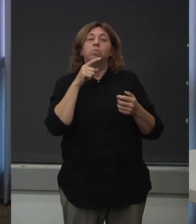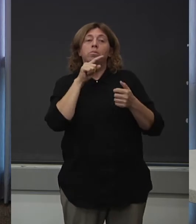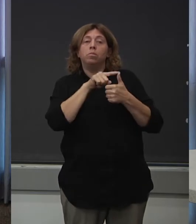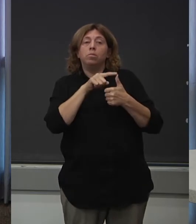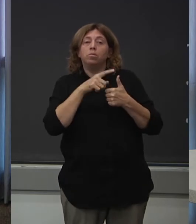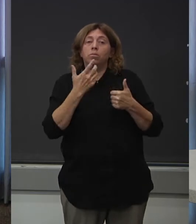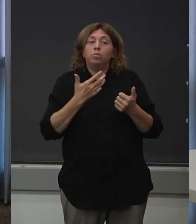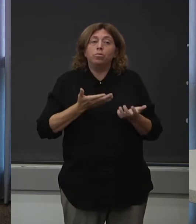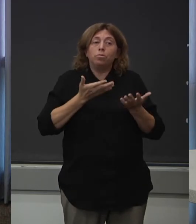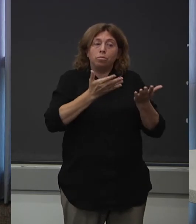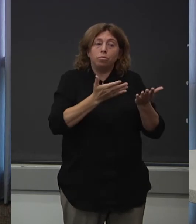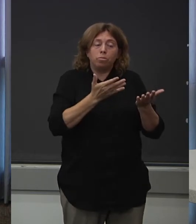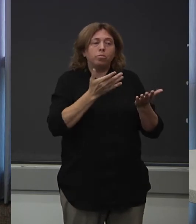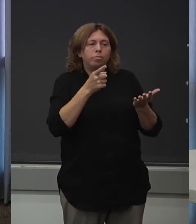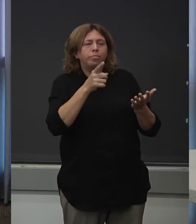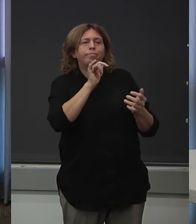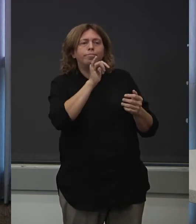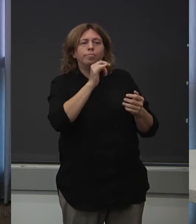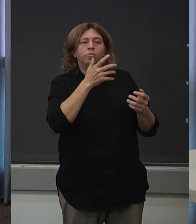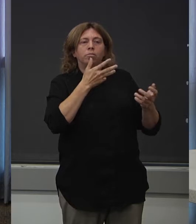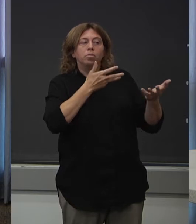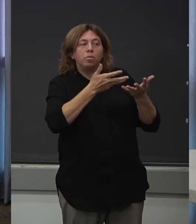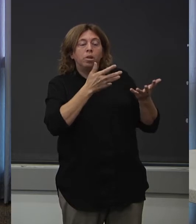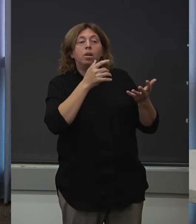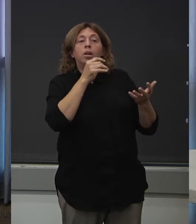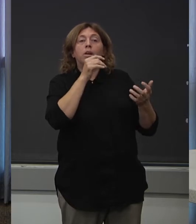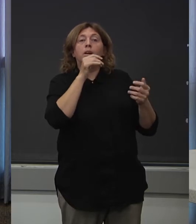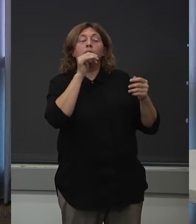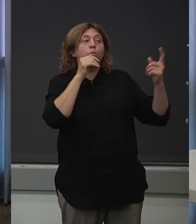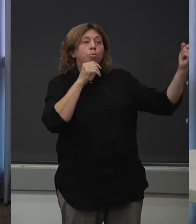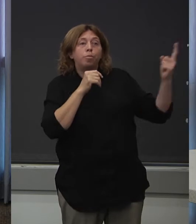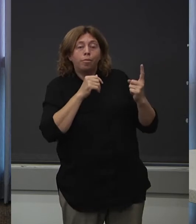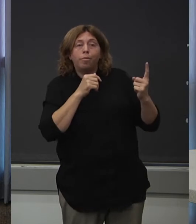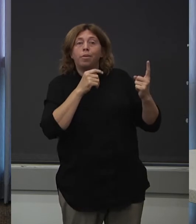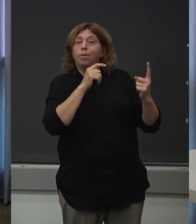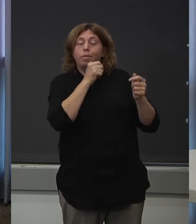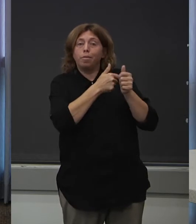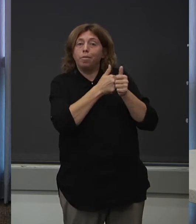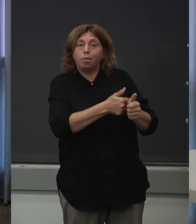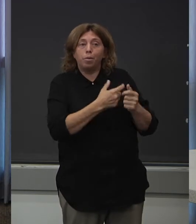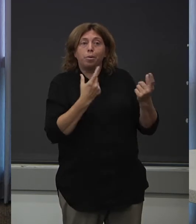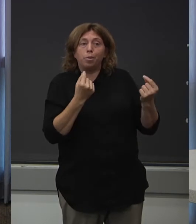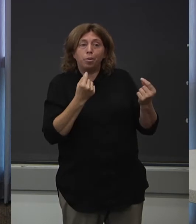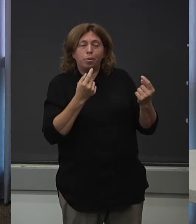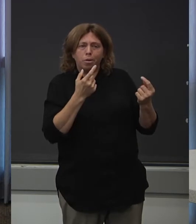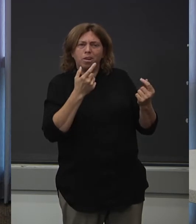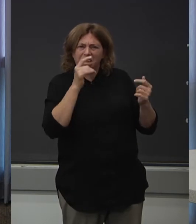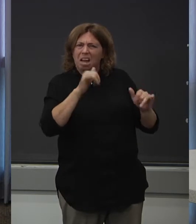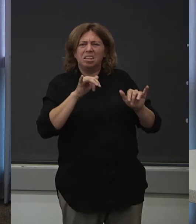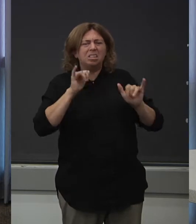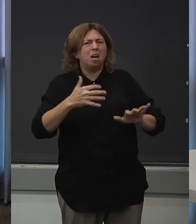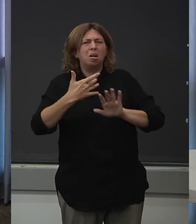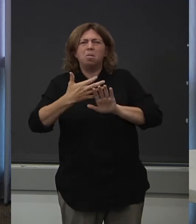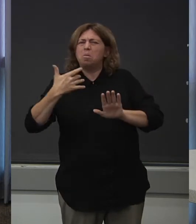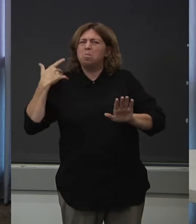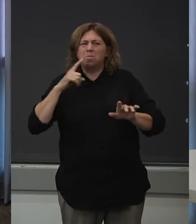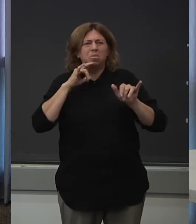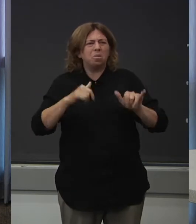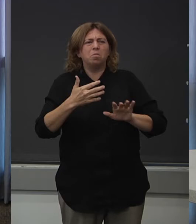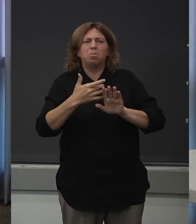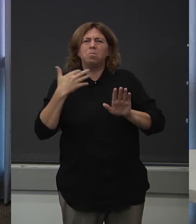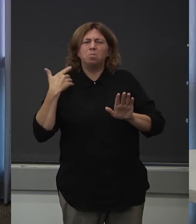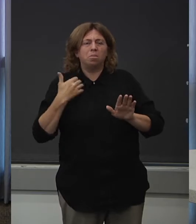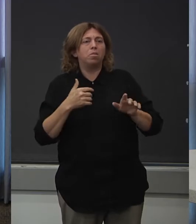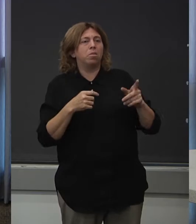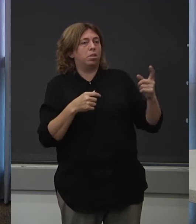there's anyone in your workplace who refuses to abide by the rules to be there. If a person came in smoking and refused